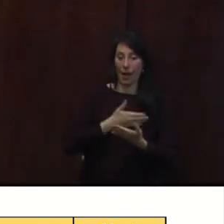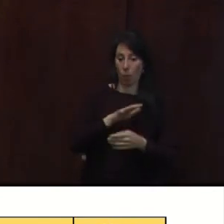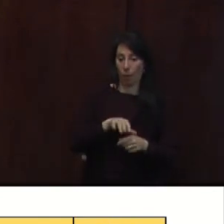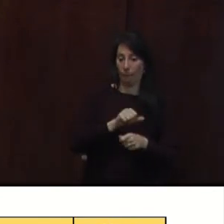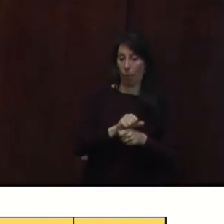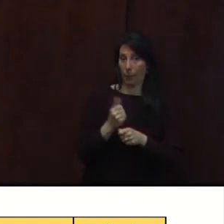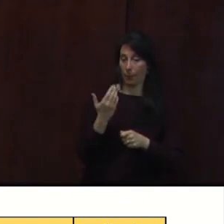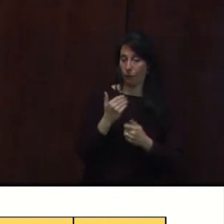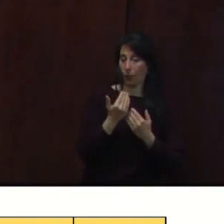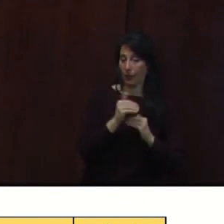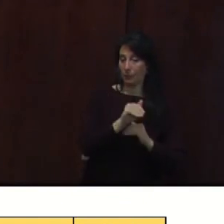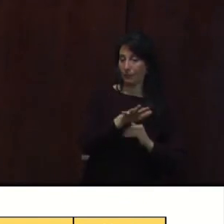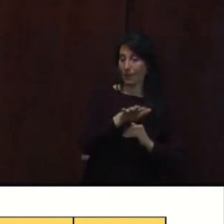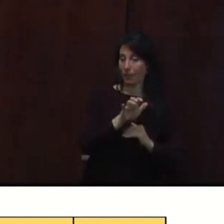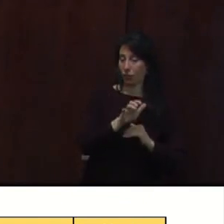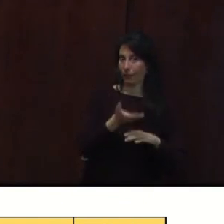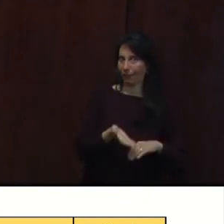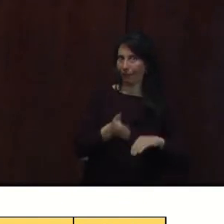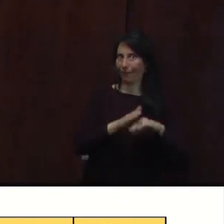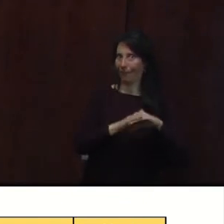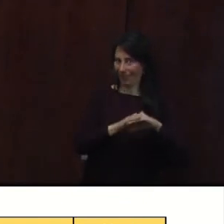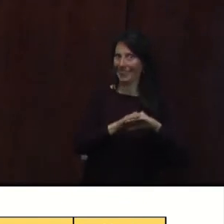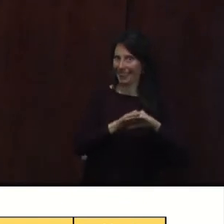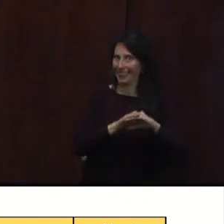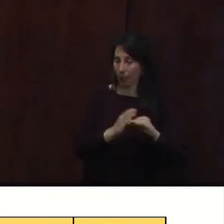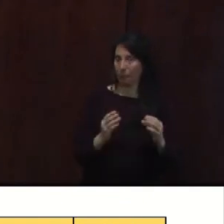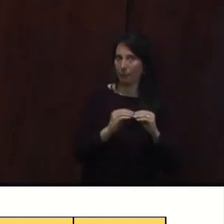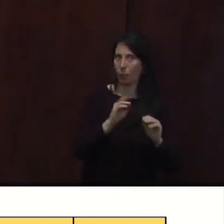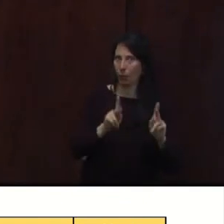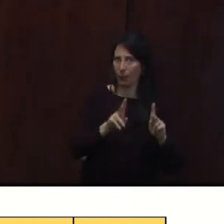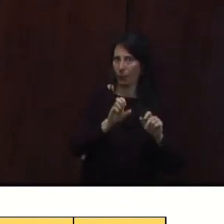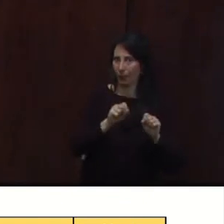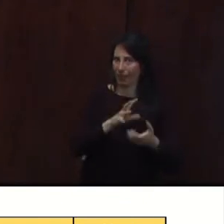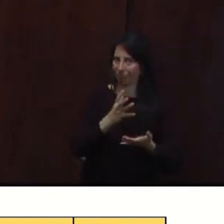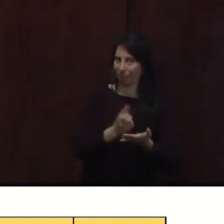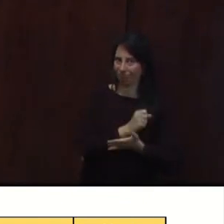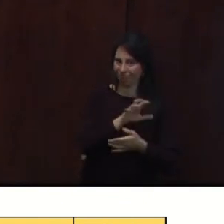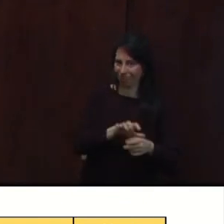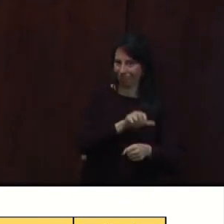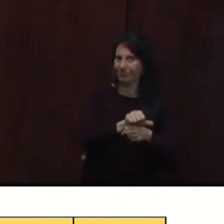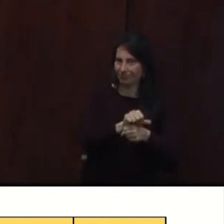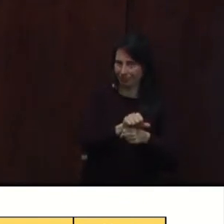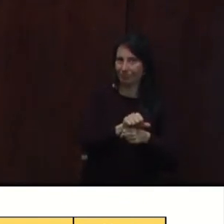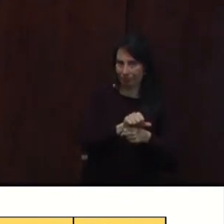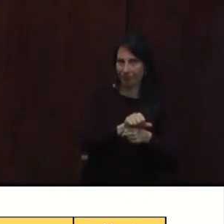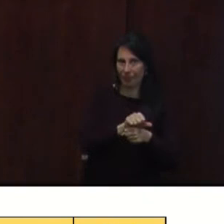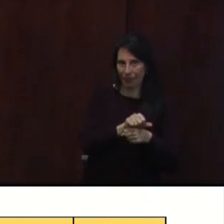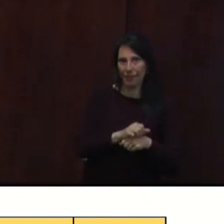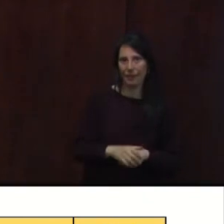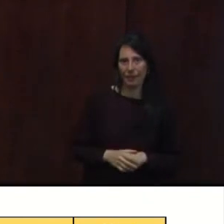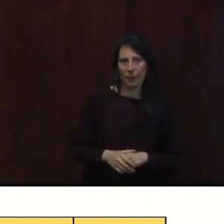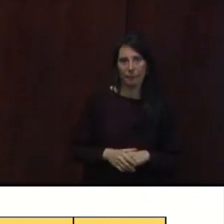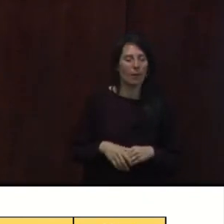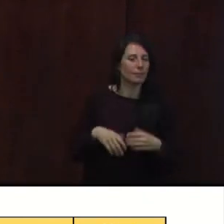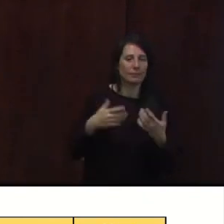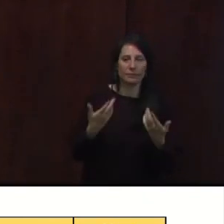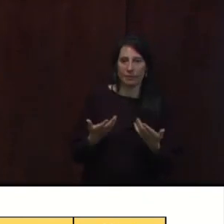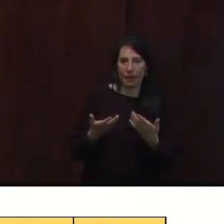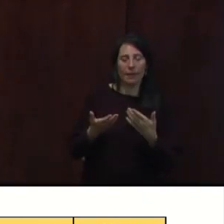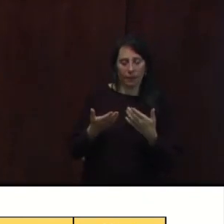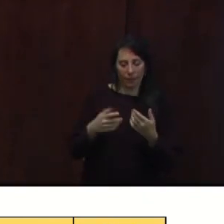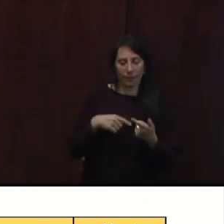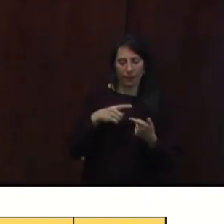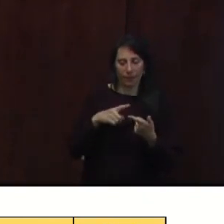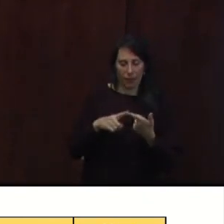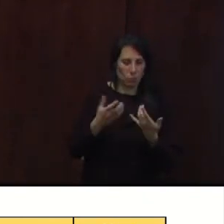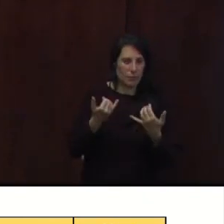becomes 2,845. And then even doing that, we still always have a deficit until the next shipment comes in. And